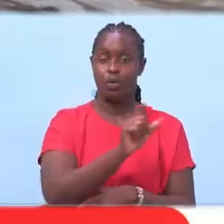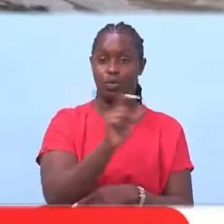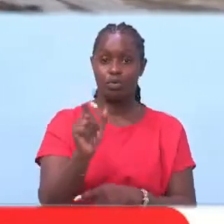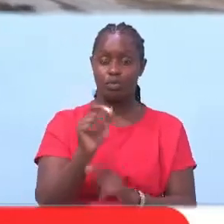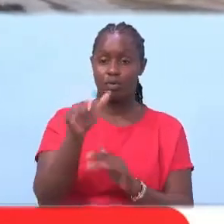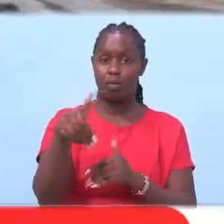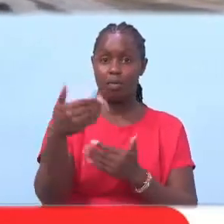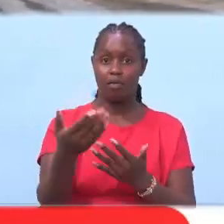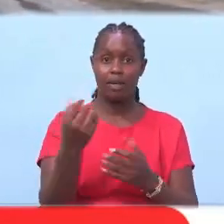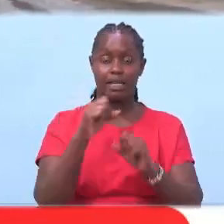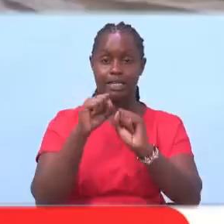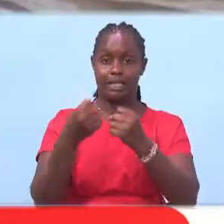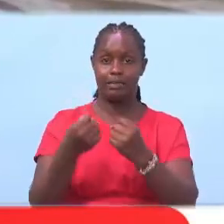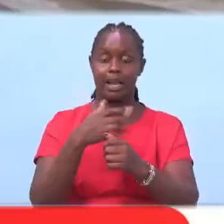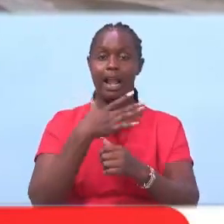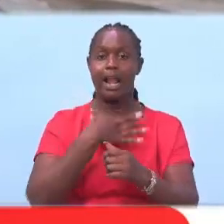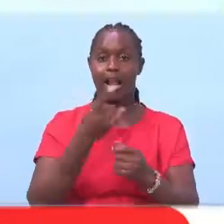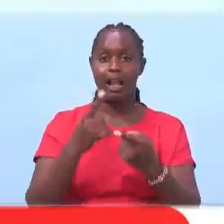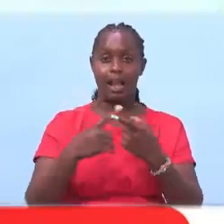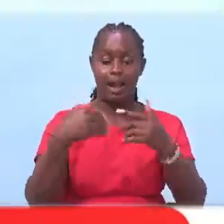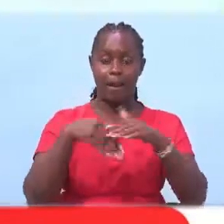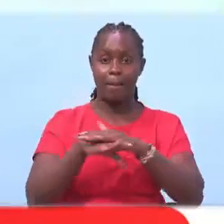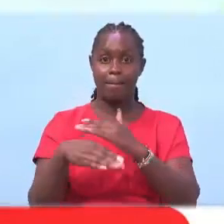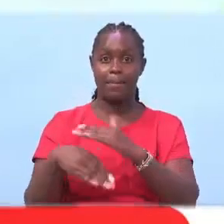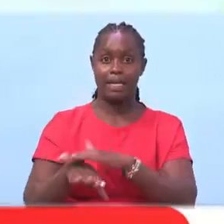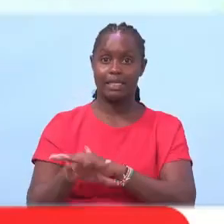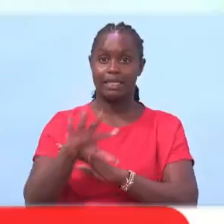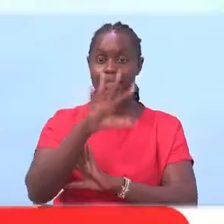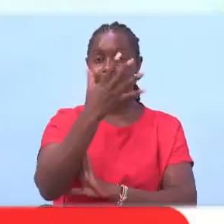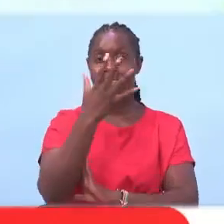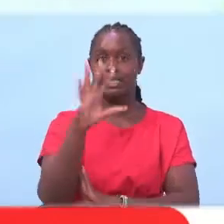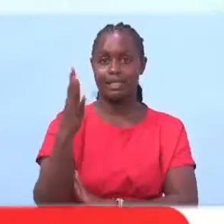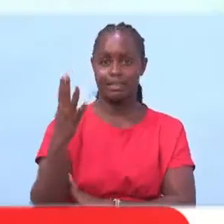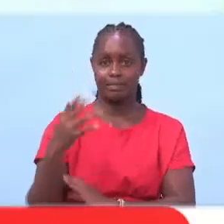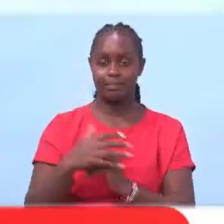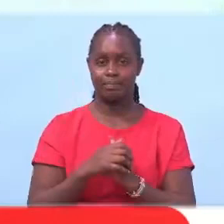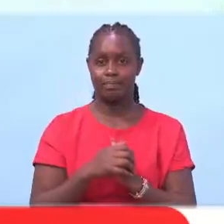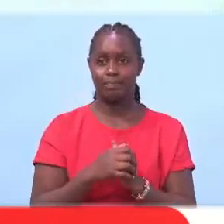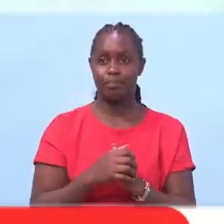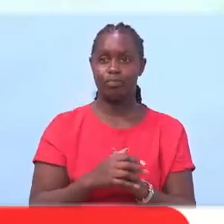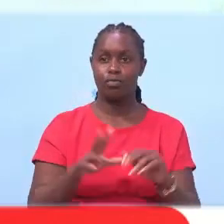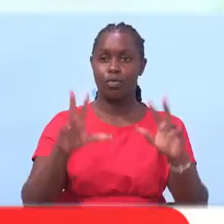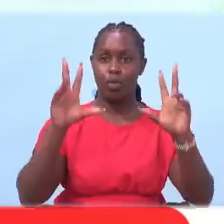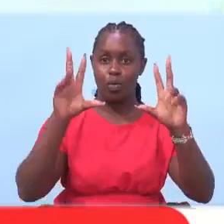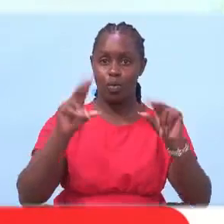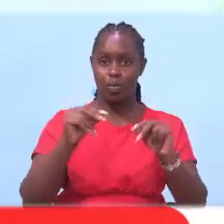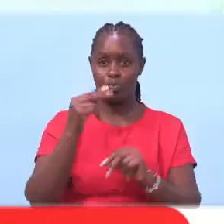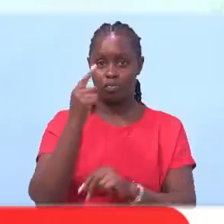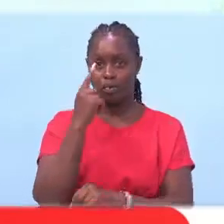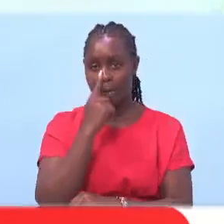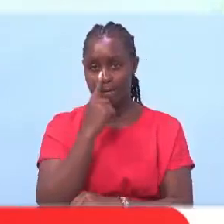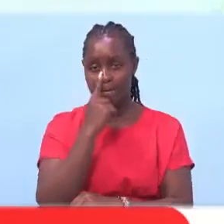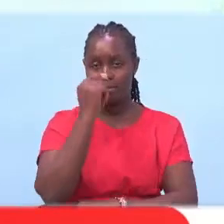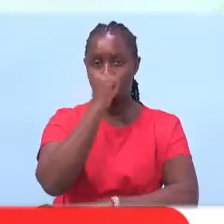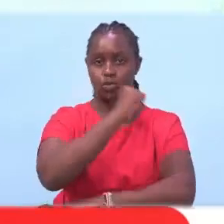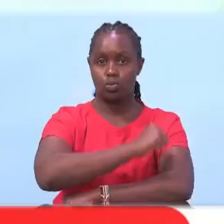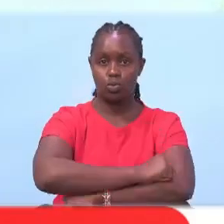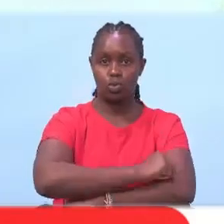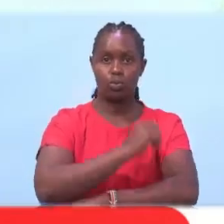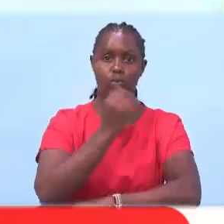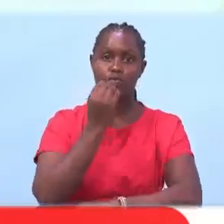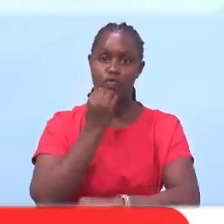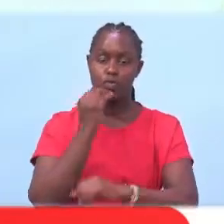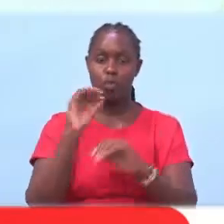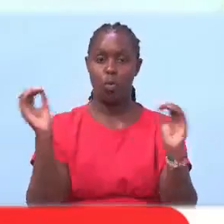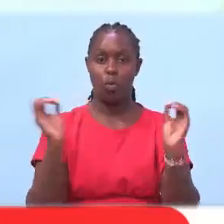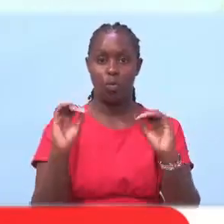msaada umekuwa kama kuupanda mchongoma. Toilets now, no homes, no schools, no food.